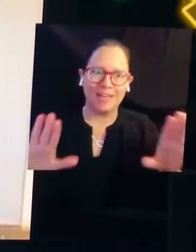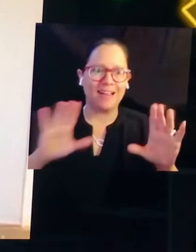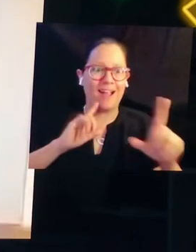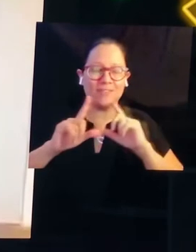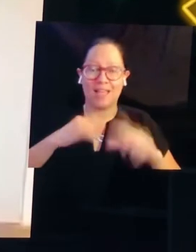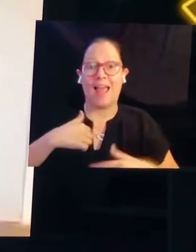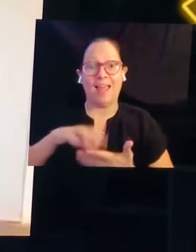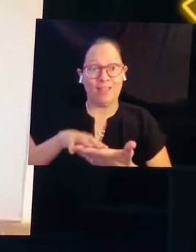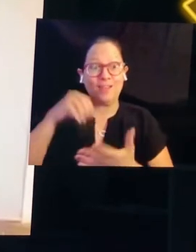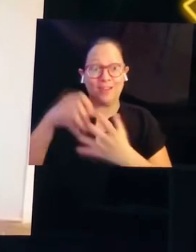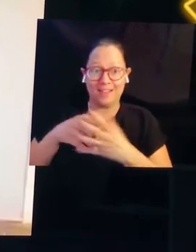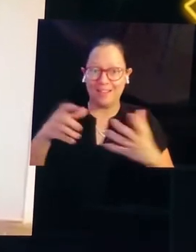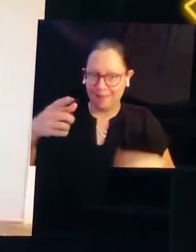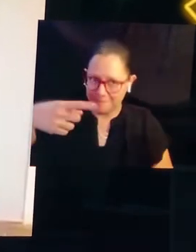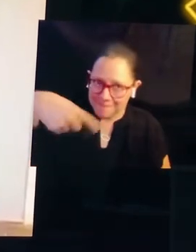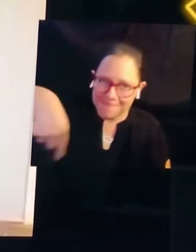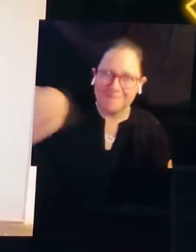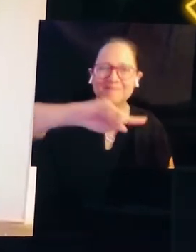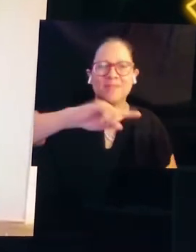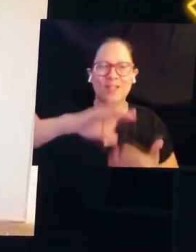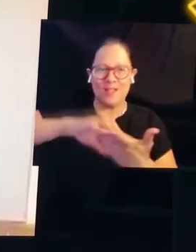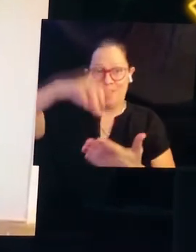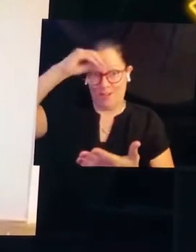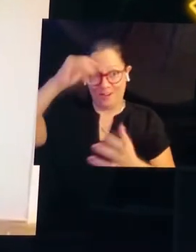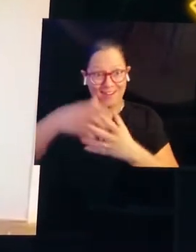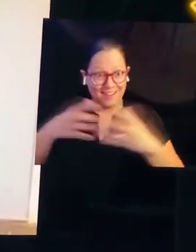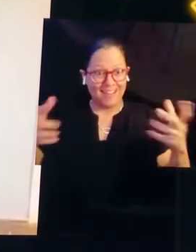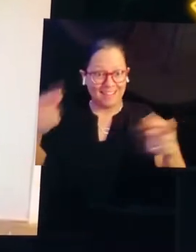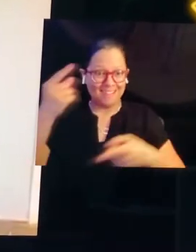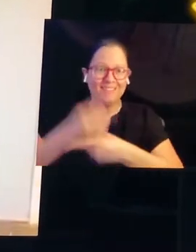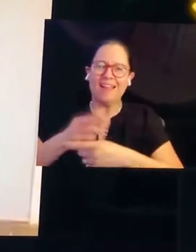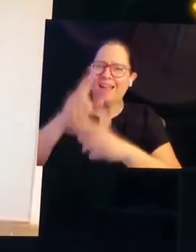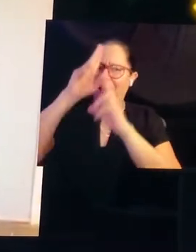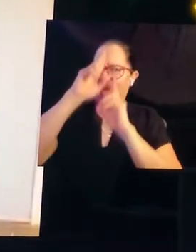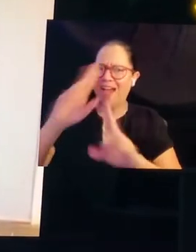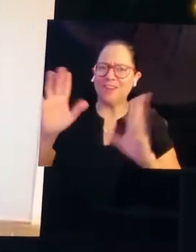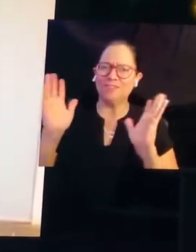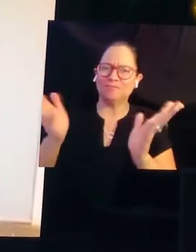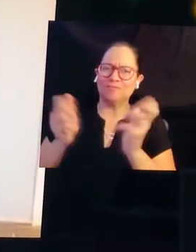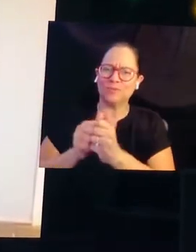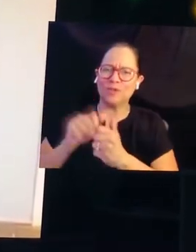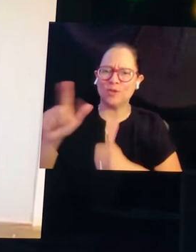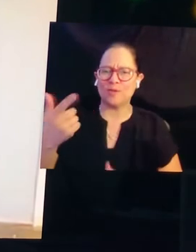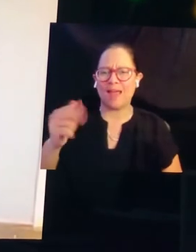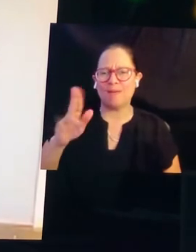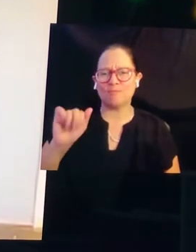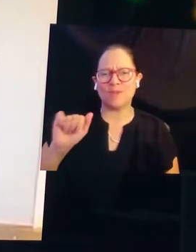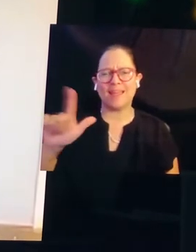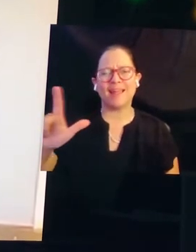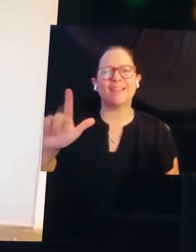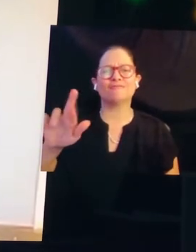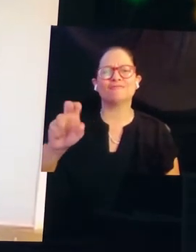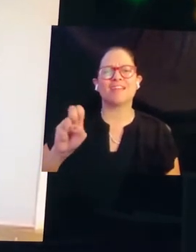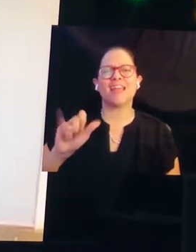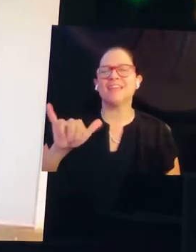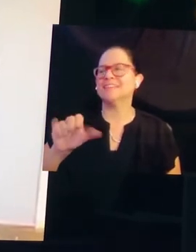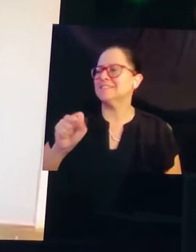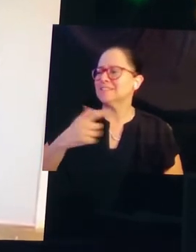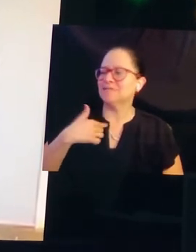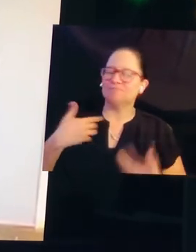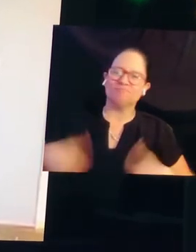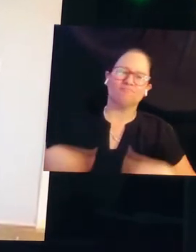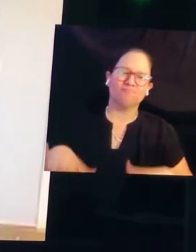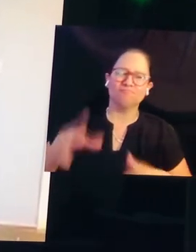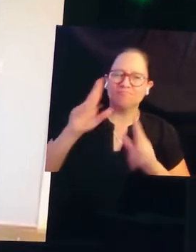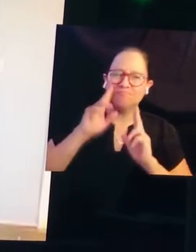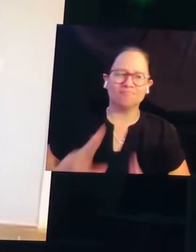they learned a lot. It was such an honor to speak with you, Gabrielle. This was really such a treat for all of us. And thank you so